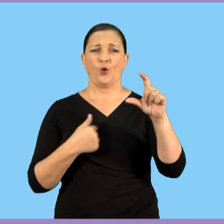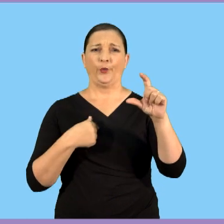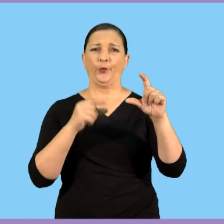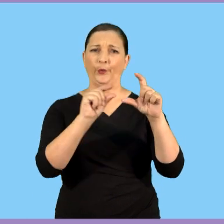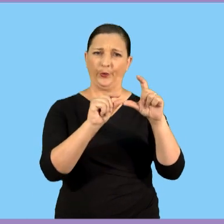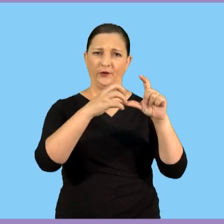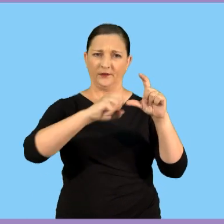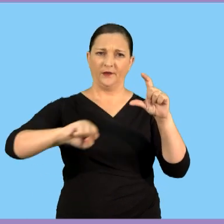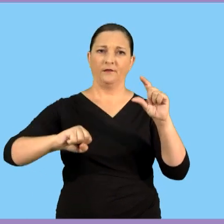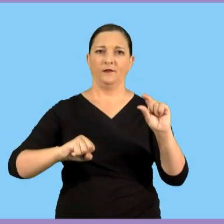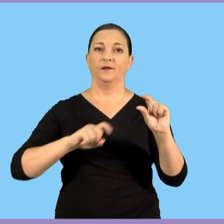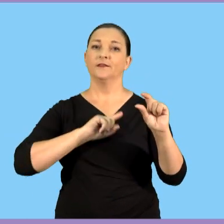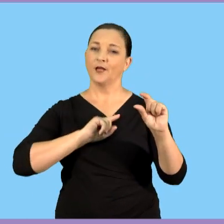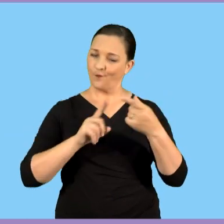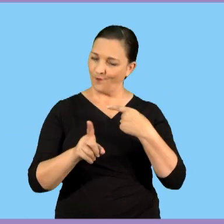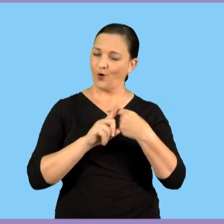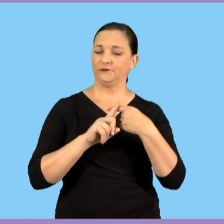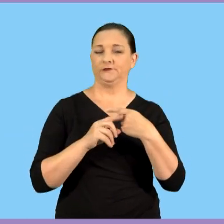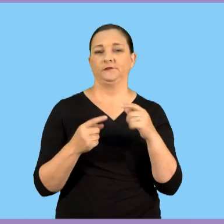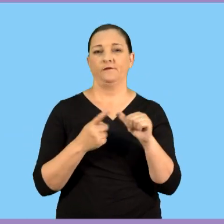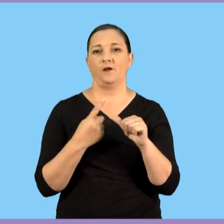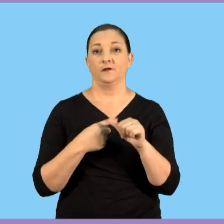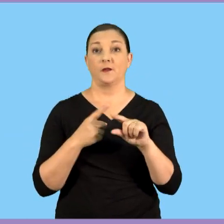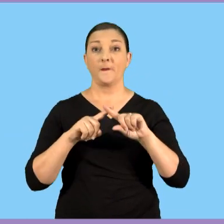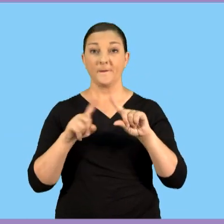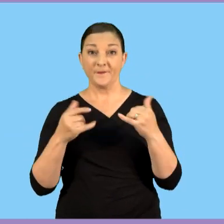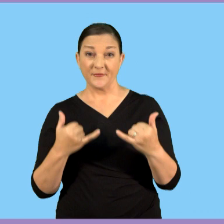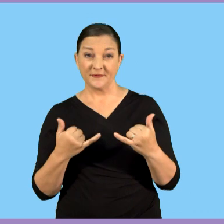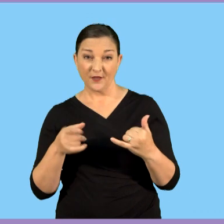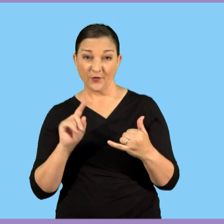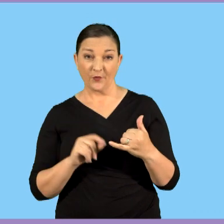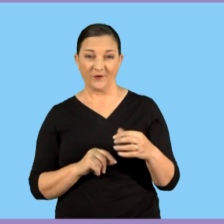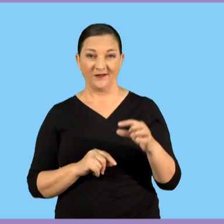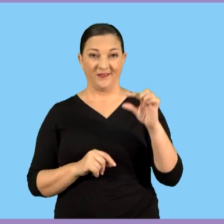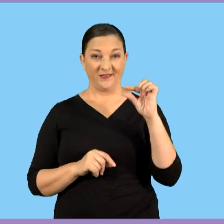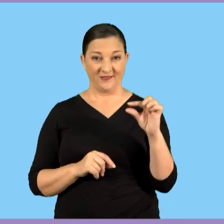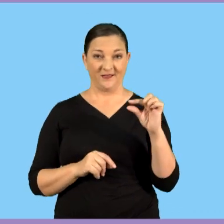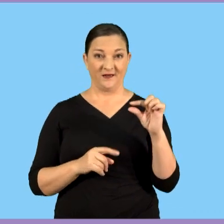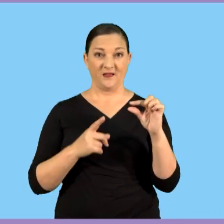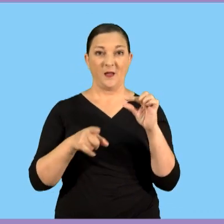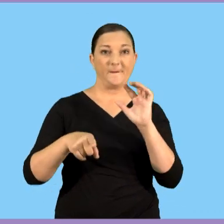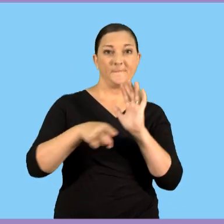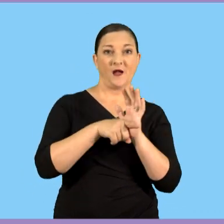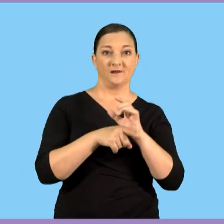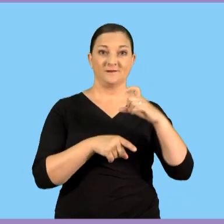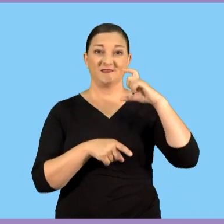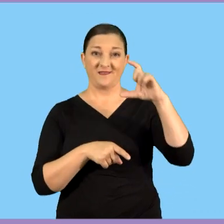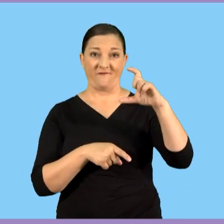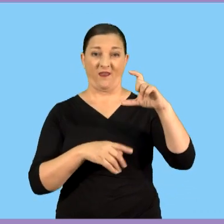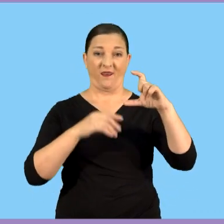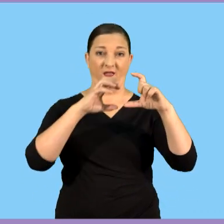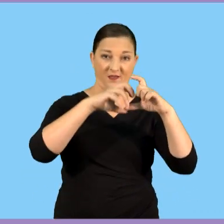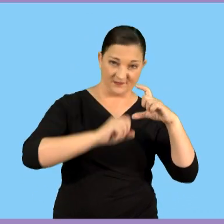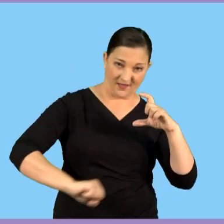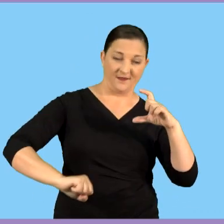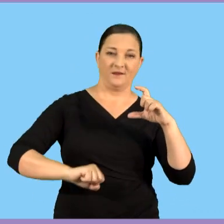smaller number. So the answer will be positive, and that is 4. But if I say 3 minus 7, now I'm subtracting a